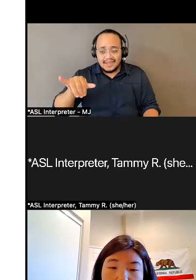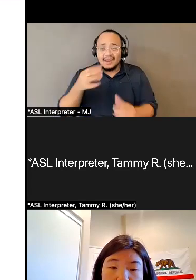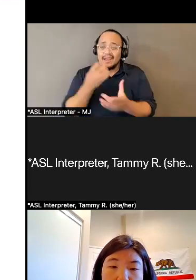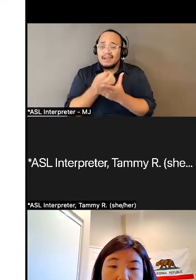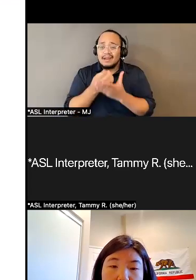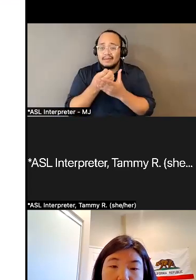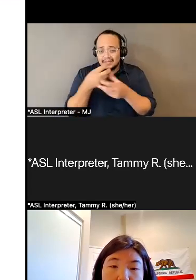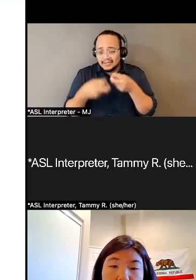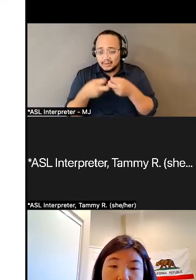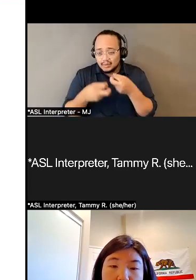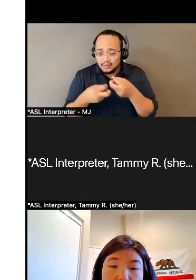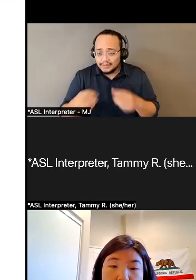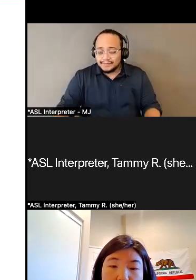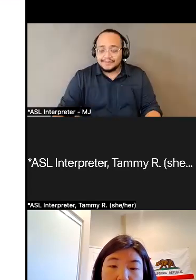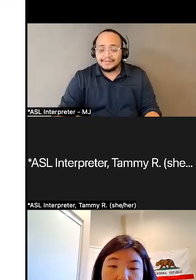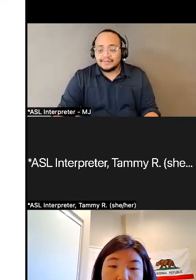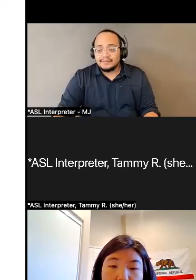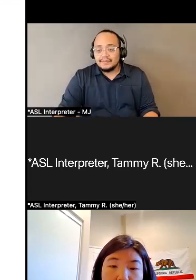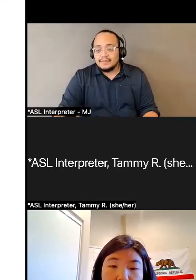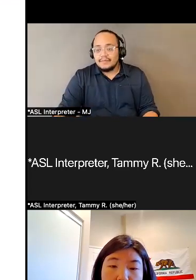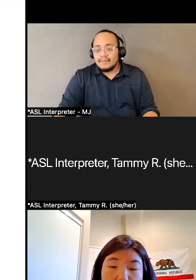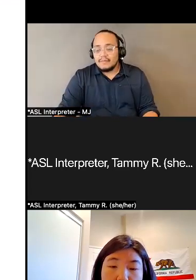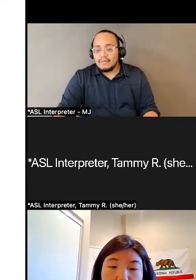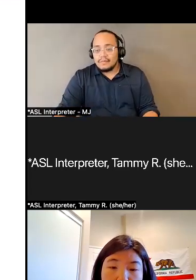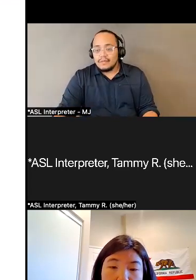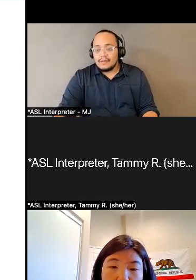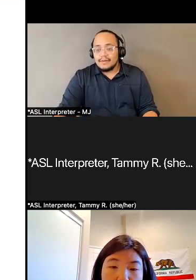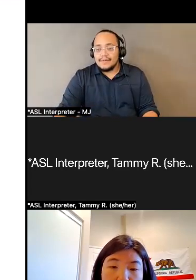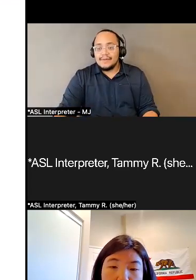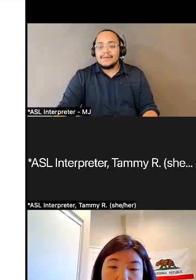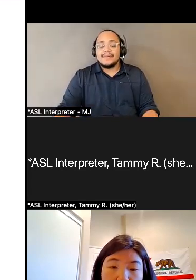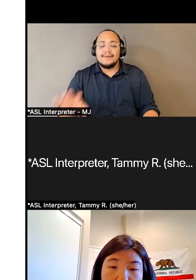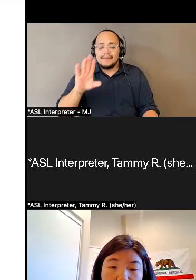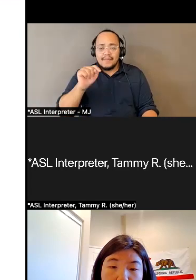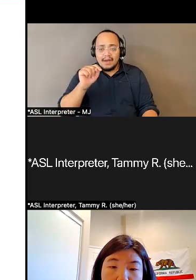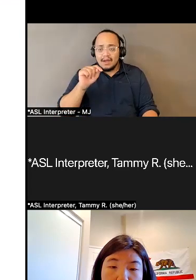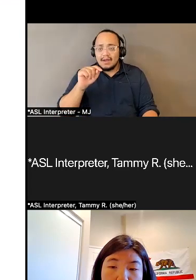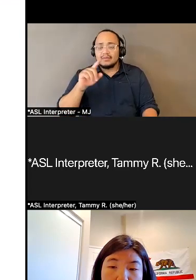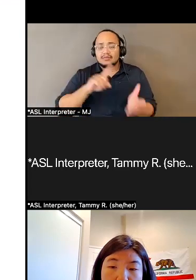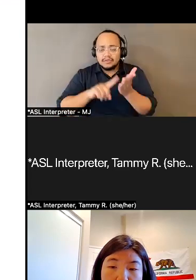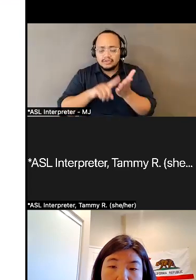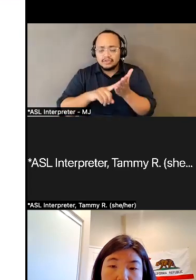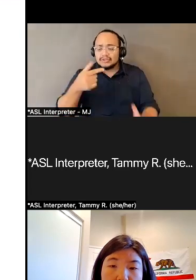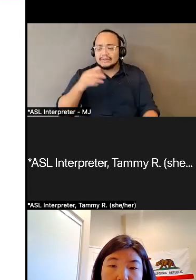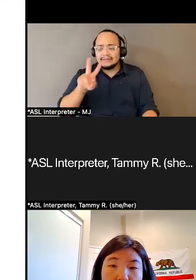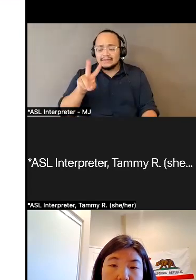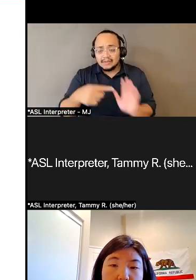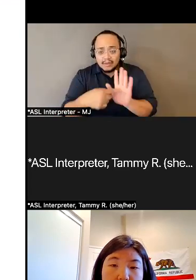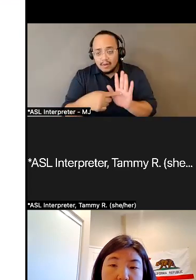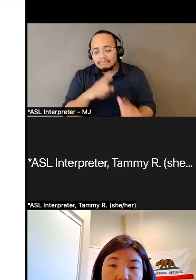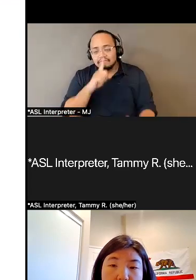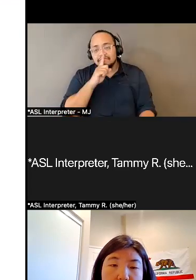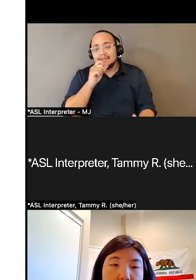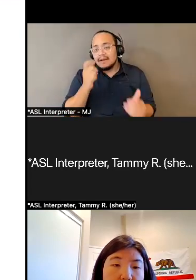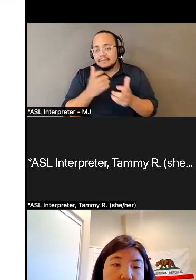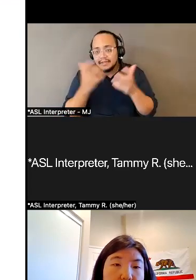issue, but there's not a lot of research talking about gender-based violence more broadly. And one way that our